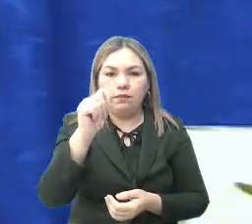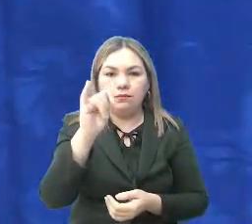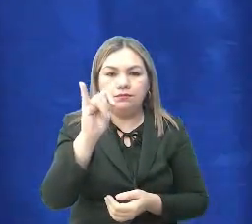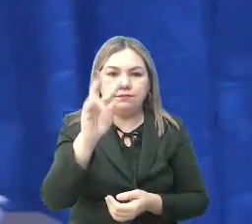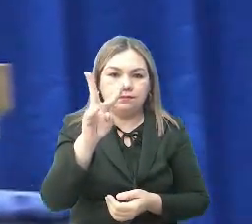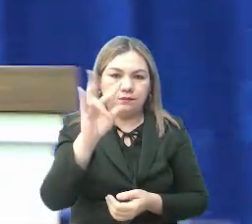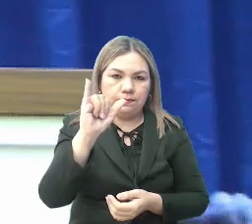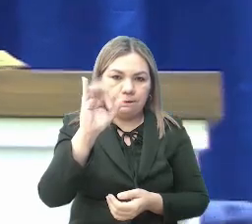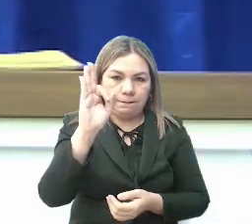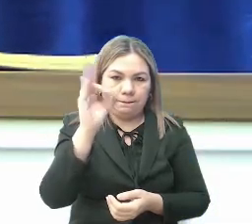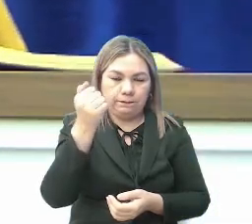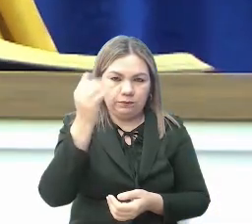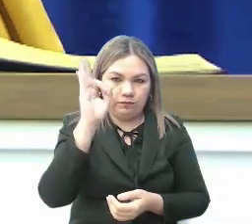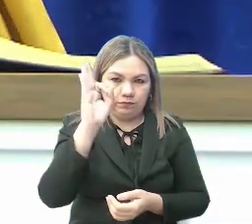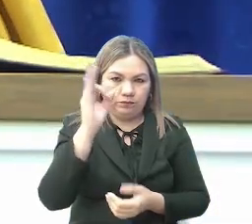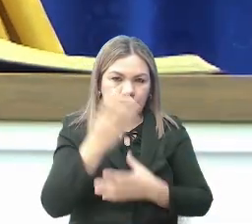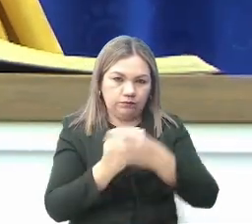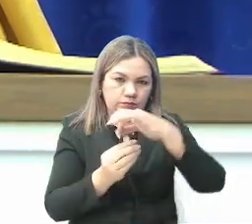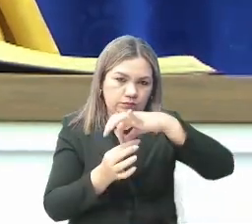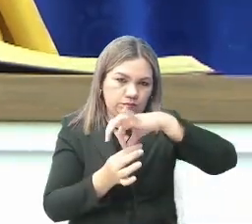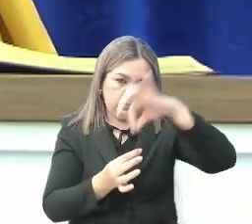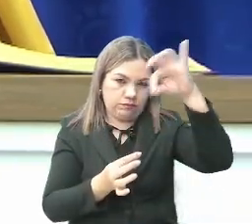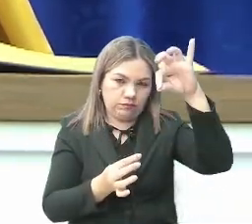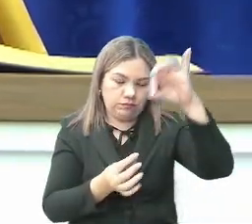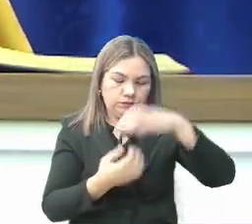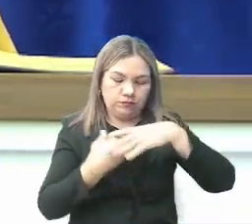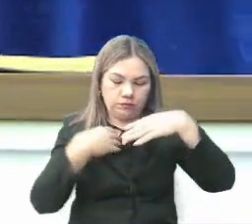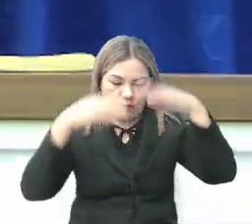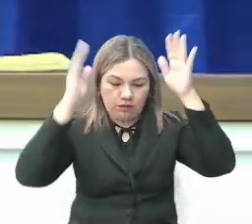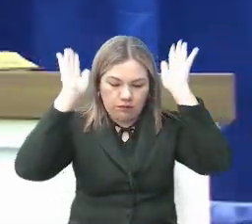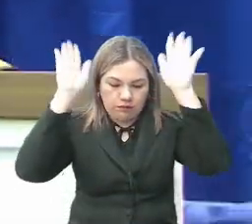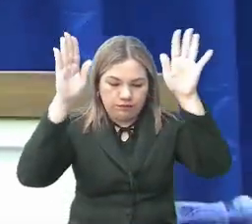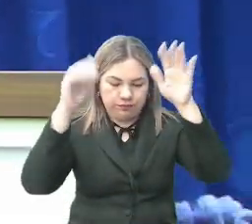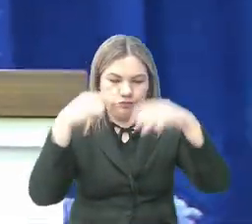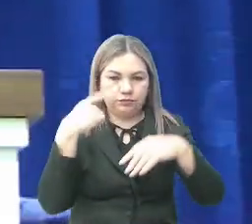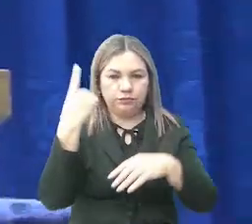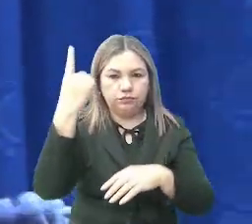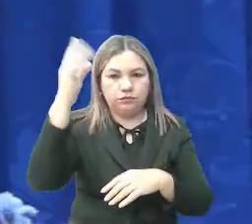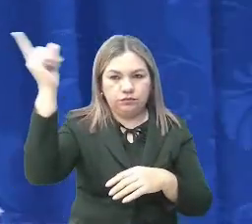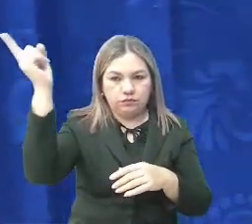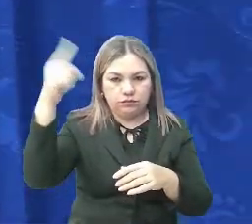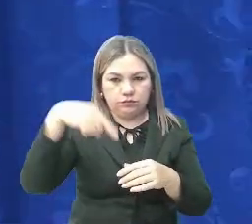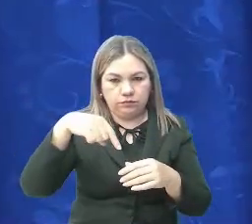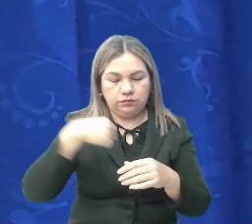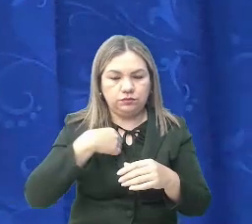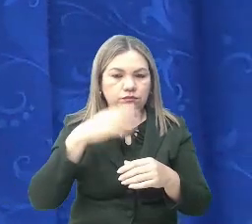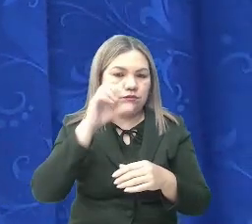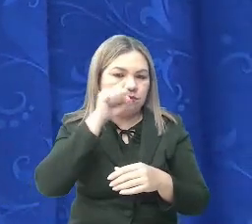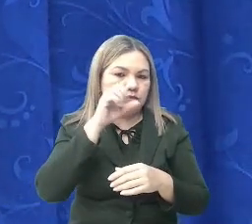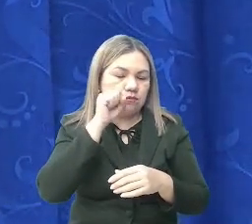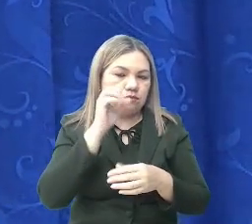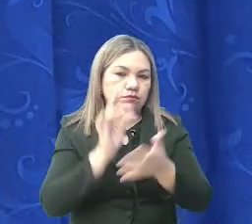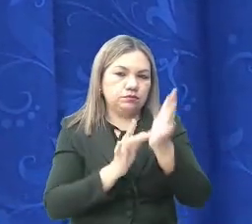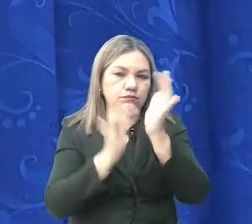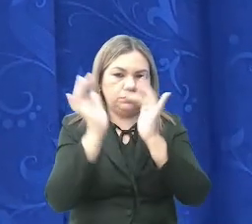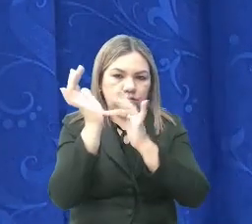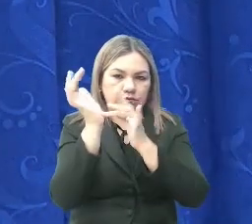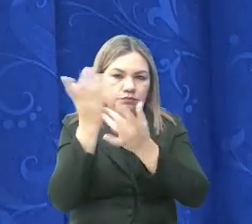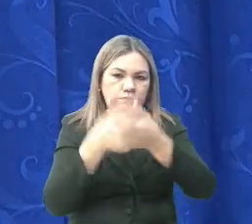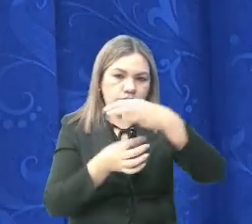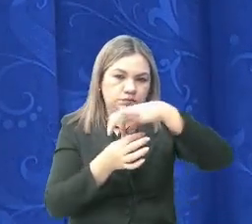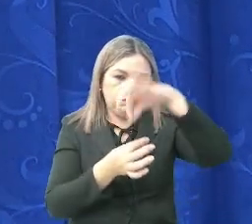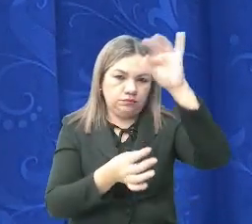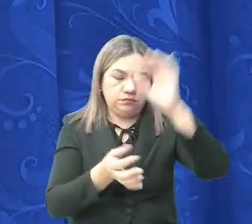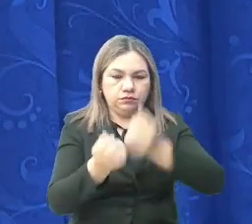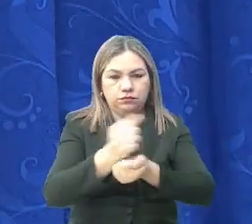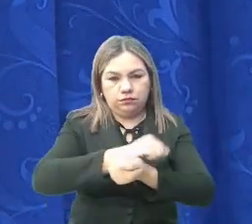of spiritual activity. Thank you, Lord, because your presence is here. Father, Jesus Christ,